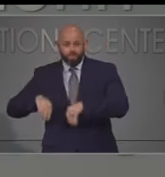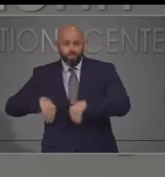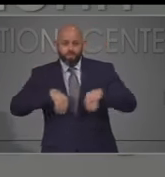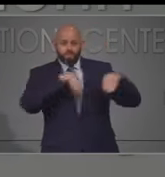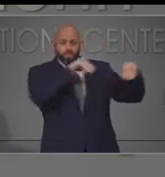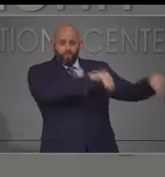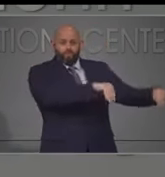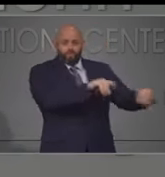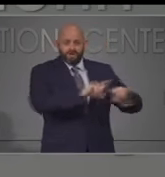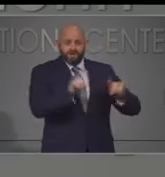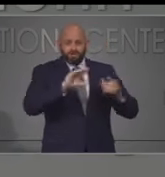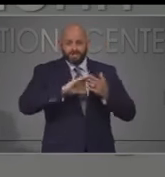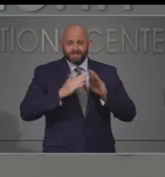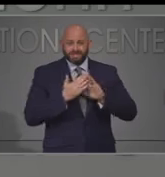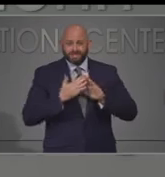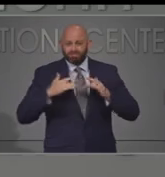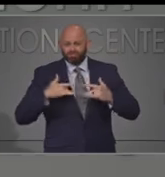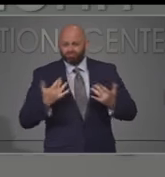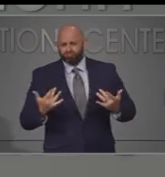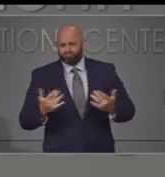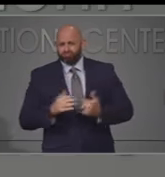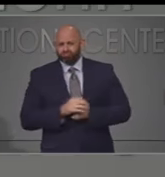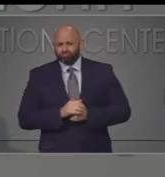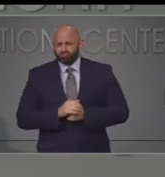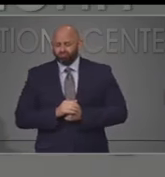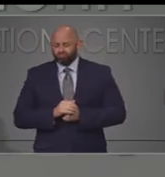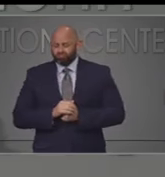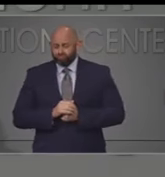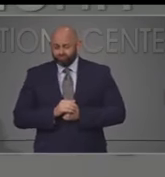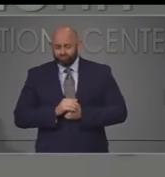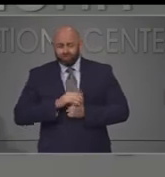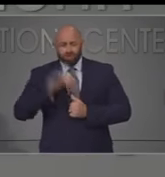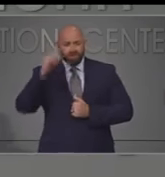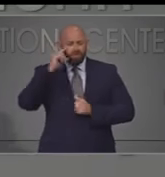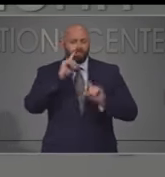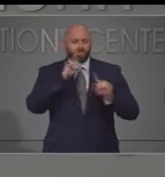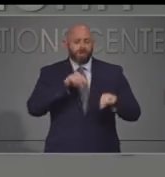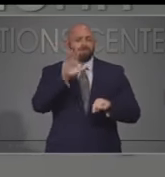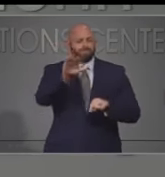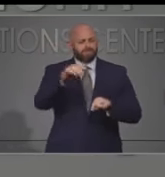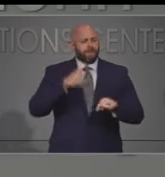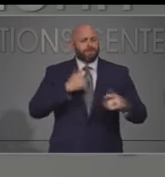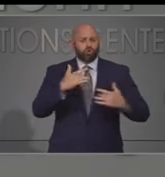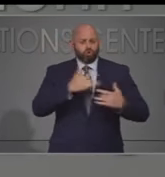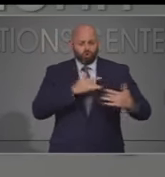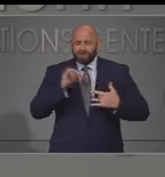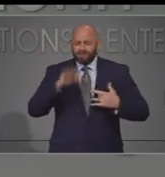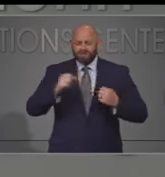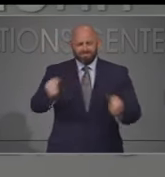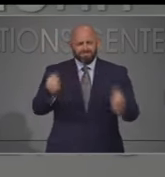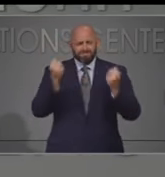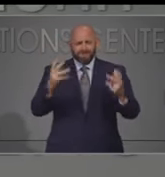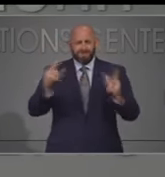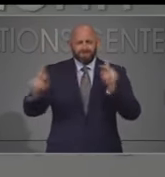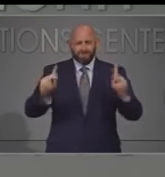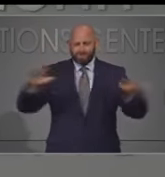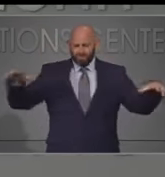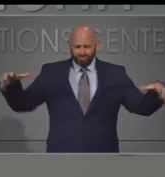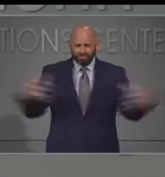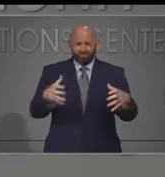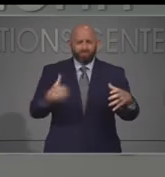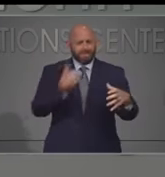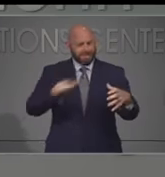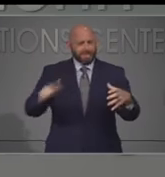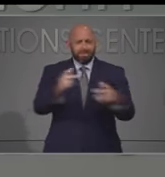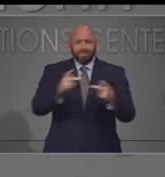I'm concerned about anywhere in our country where you would have that many people in one place. As